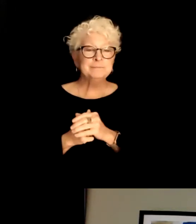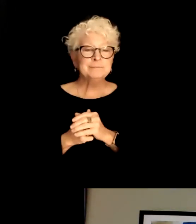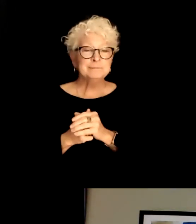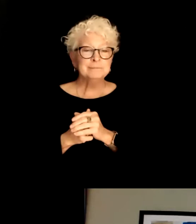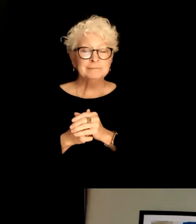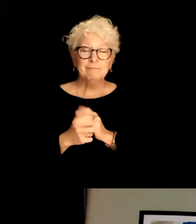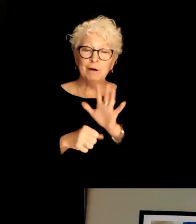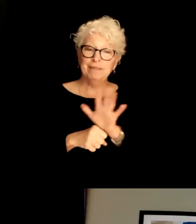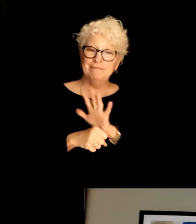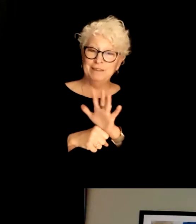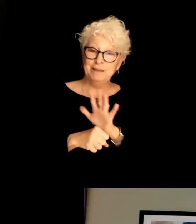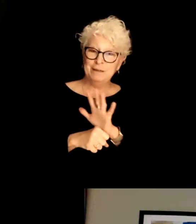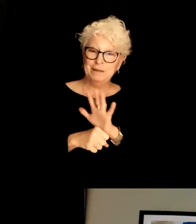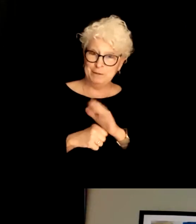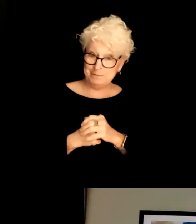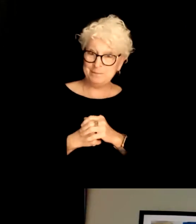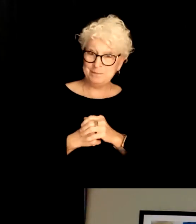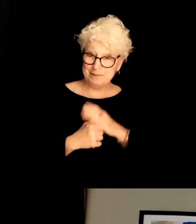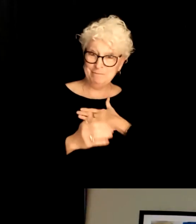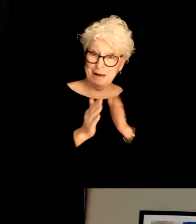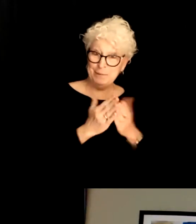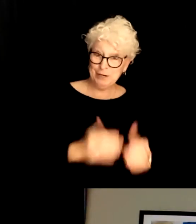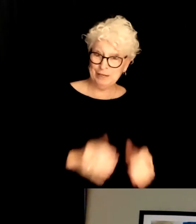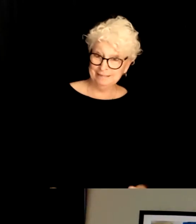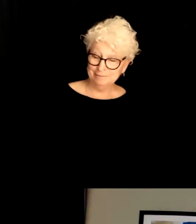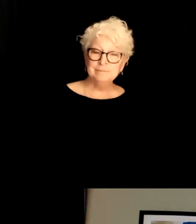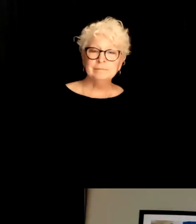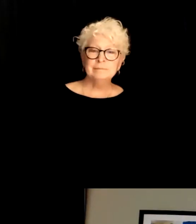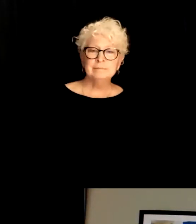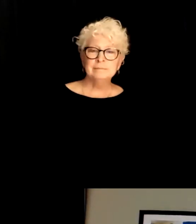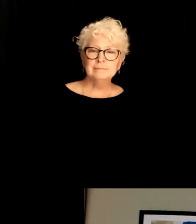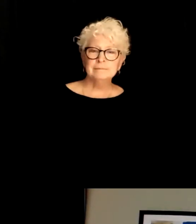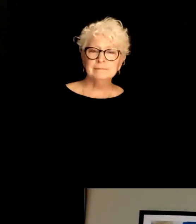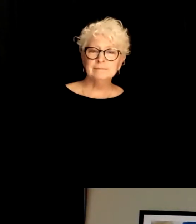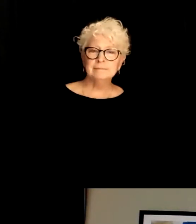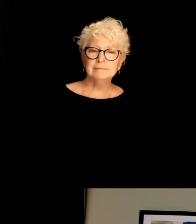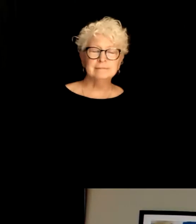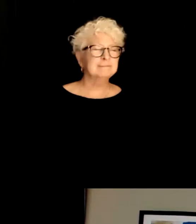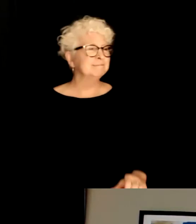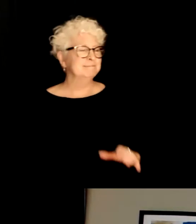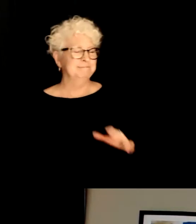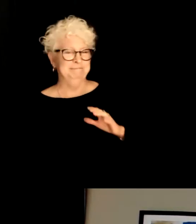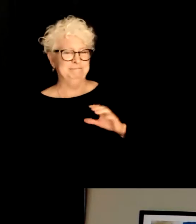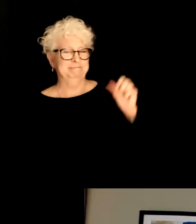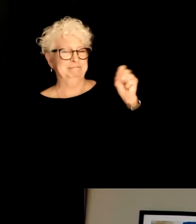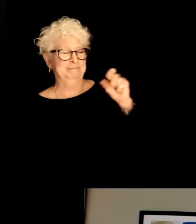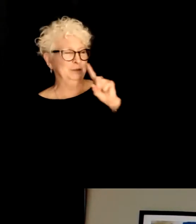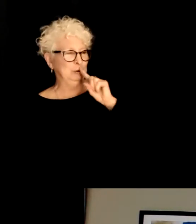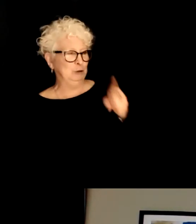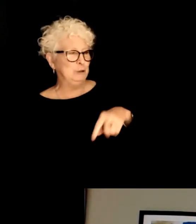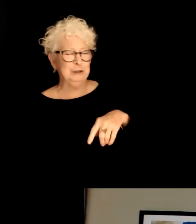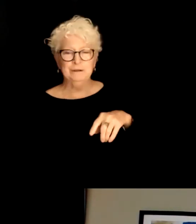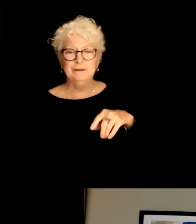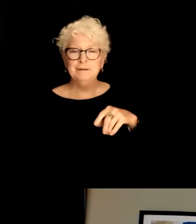film in your case. Right. Right. So, I guess, yes, that is the public bio, and a